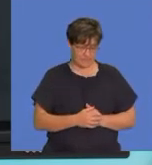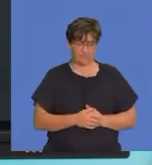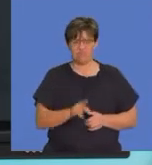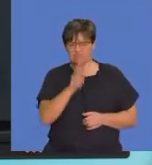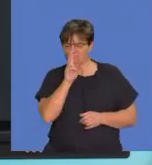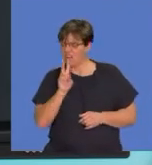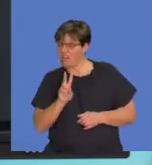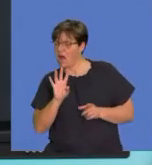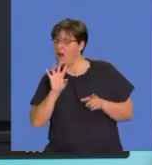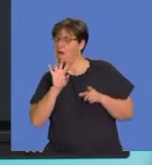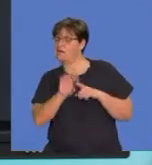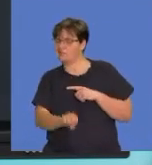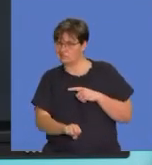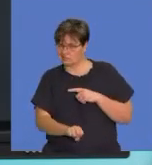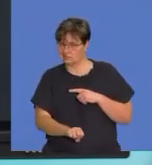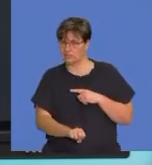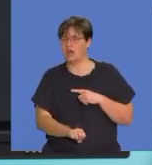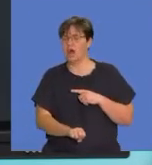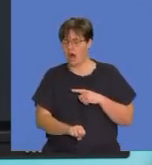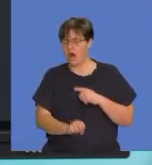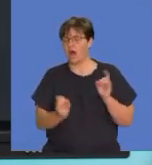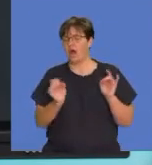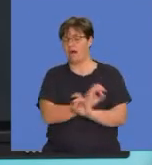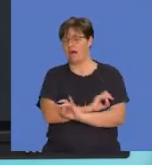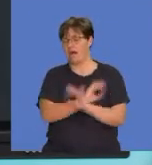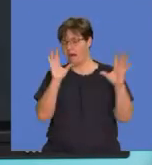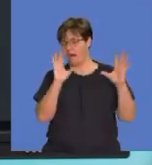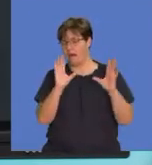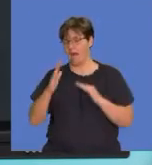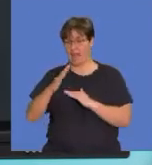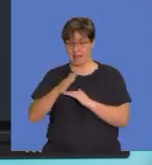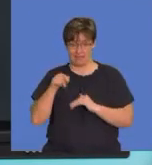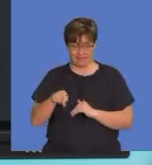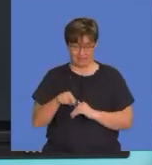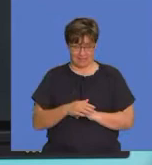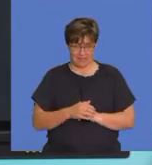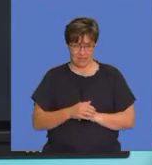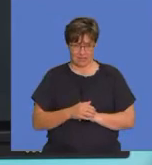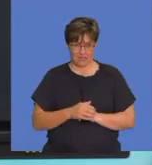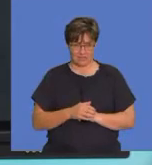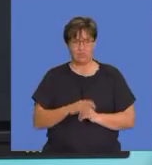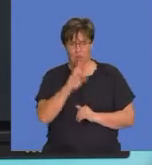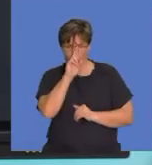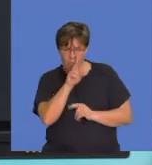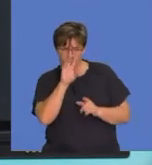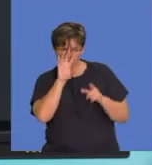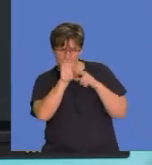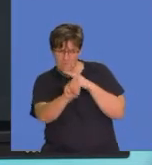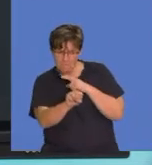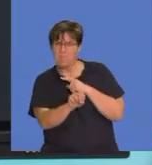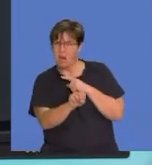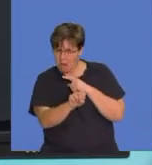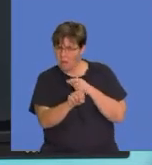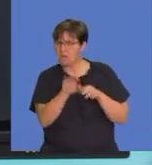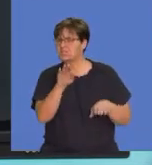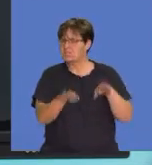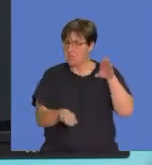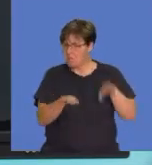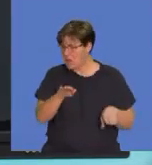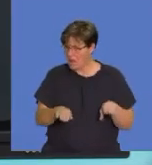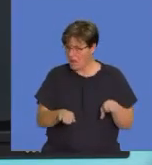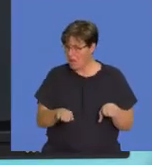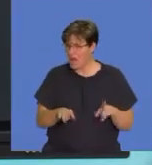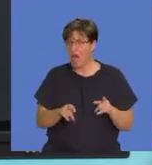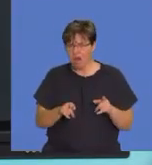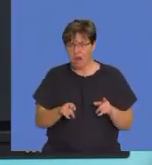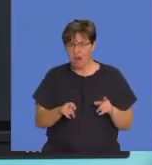to see exactly what is the bigger picture about these angles. So I hope you saw some similarities in terms